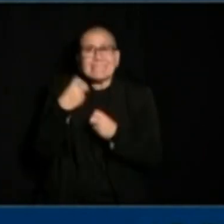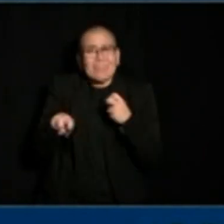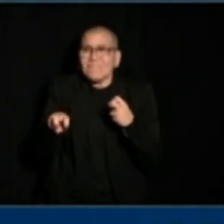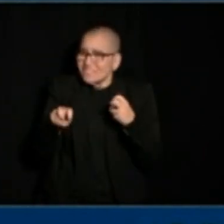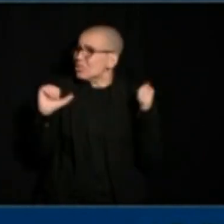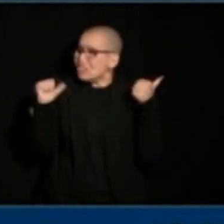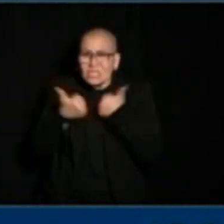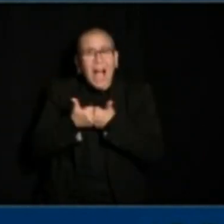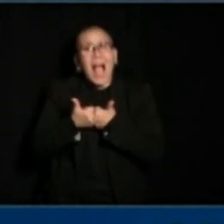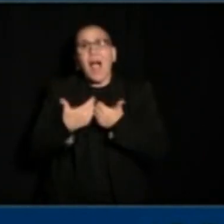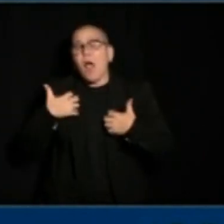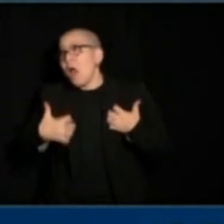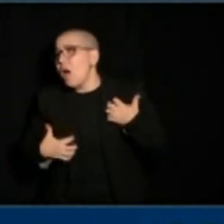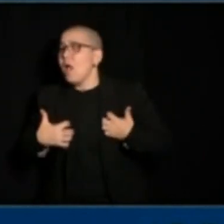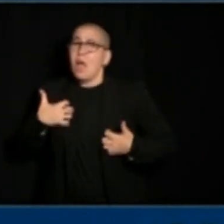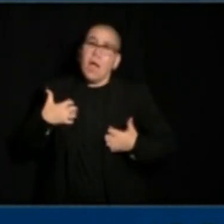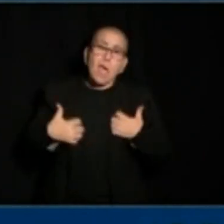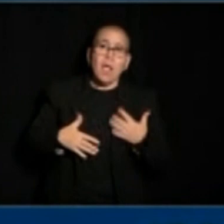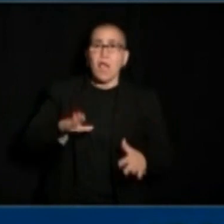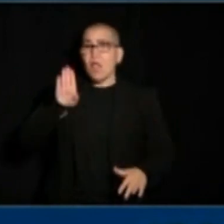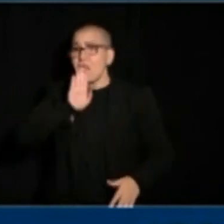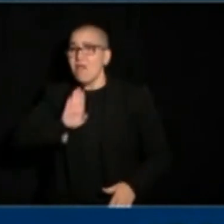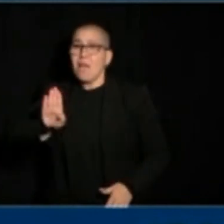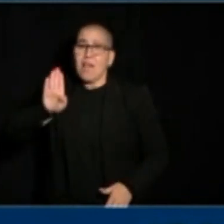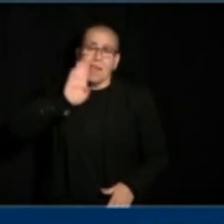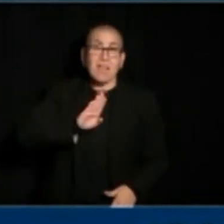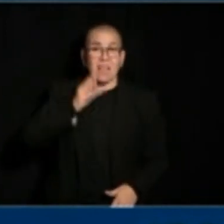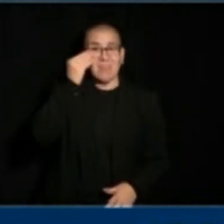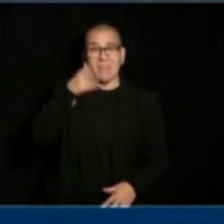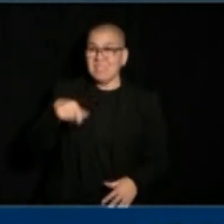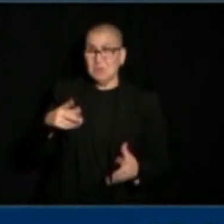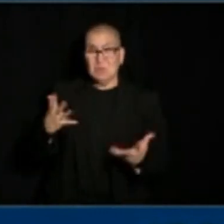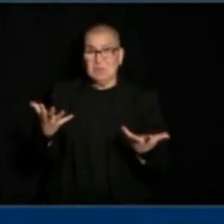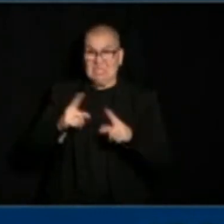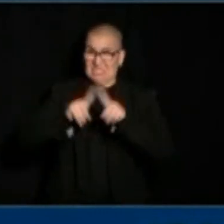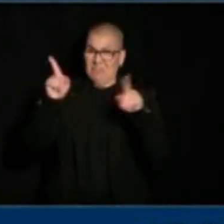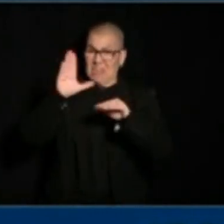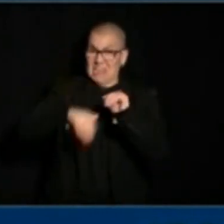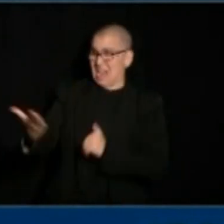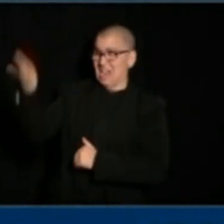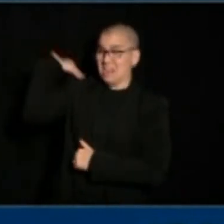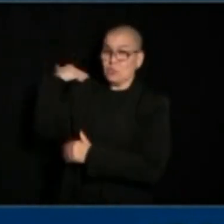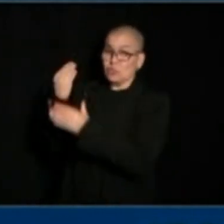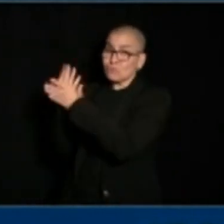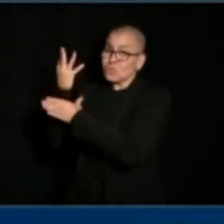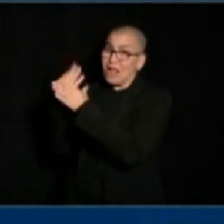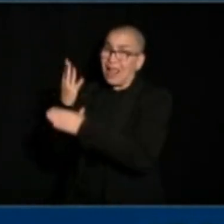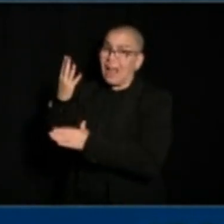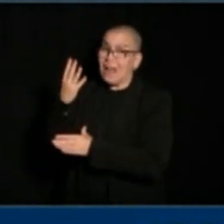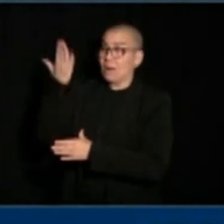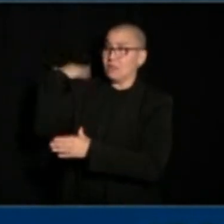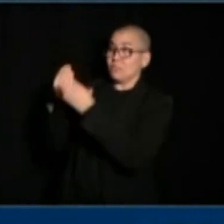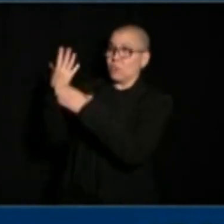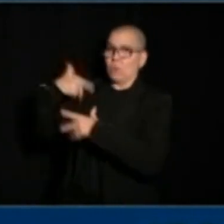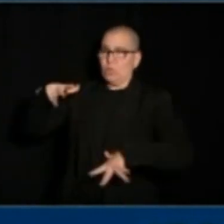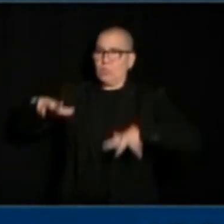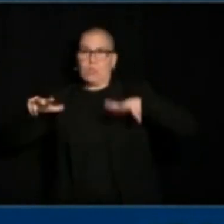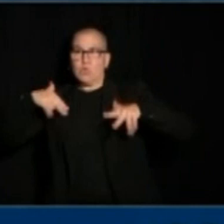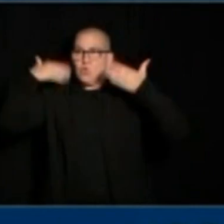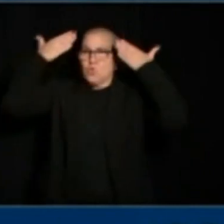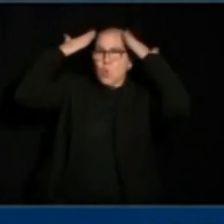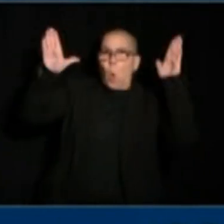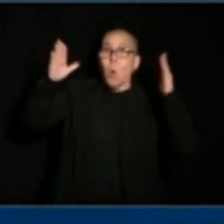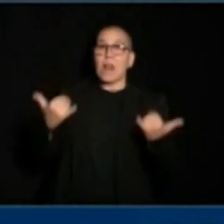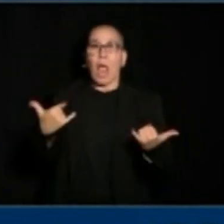that news. This is different than the spring. We have better therapeutics. We are better prepared for it. We have the capacity,